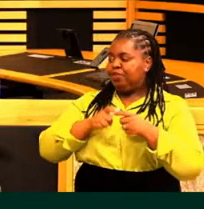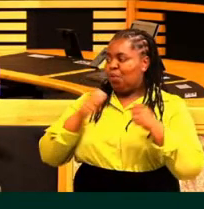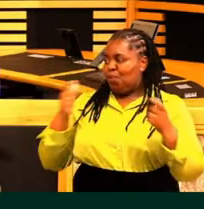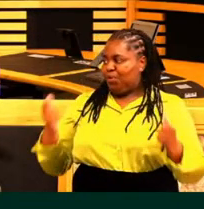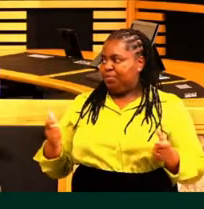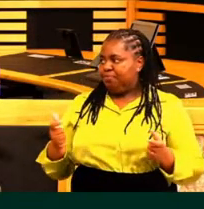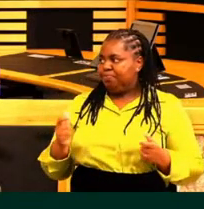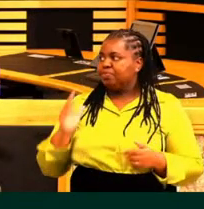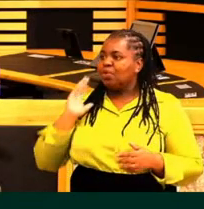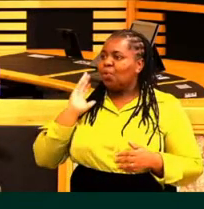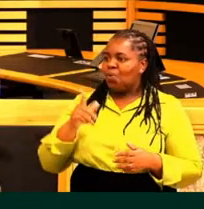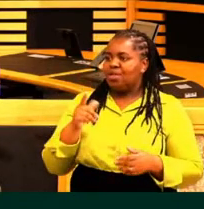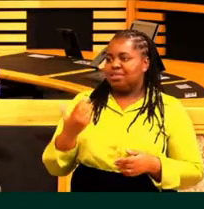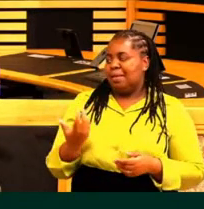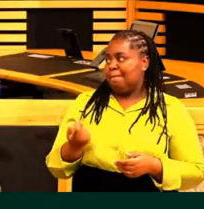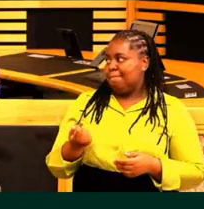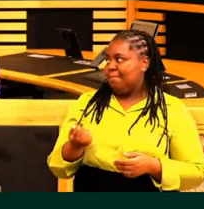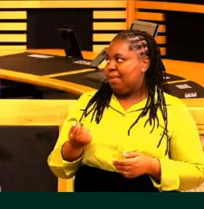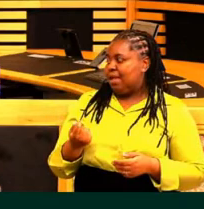foreign